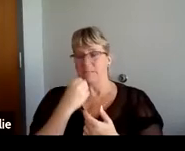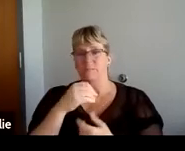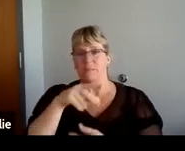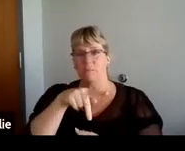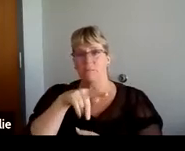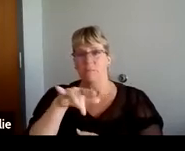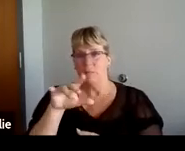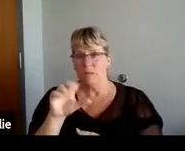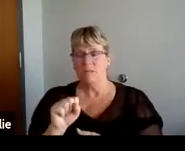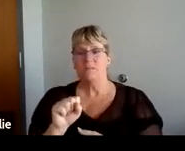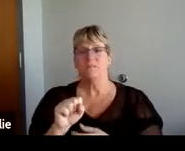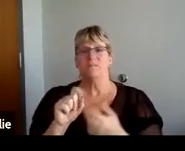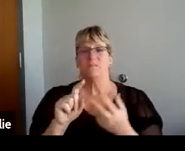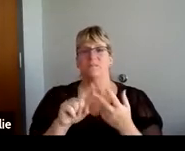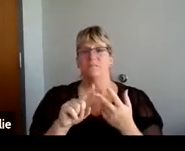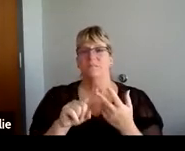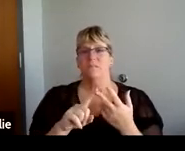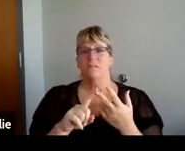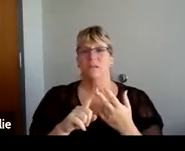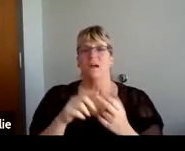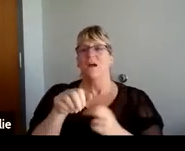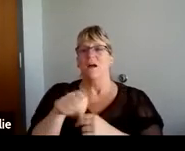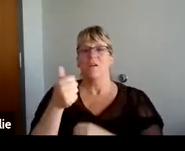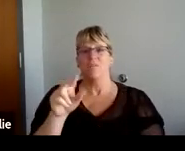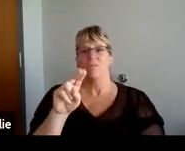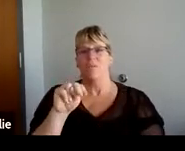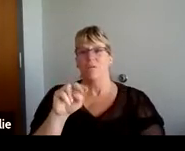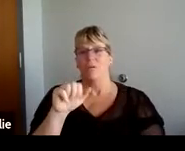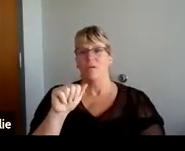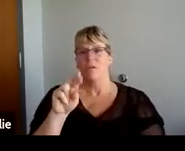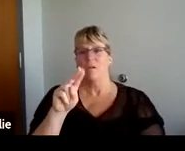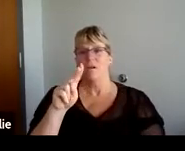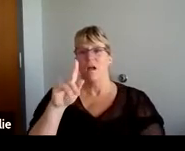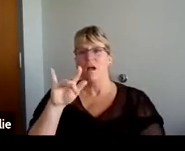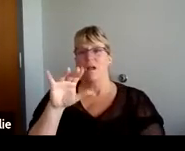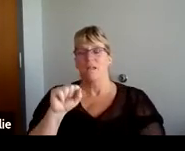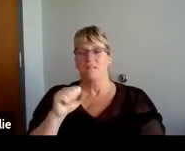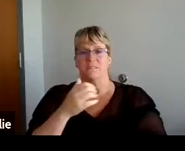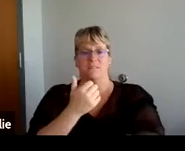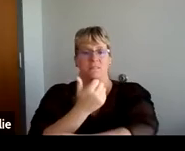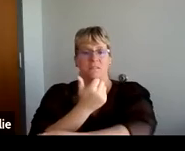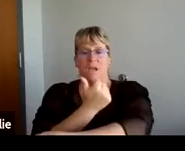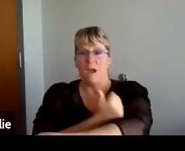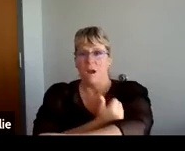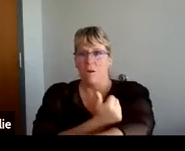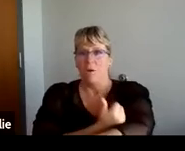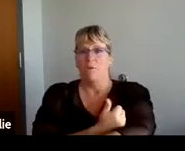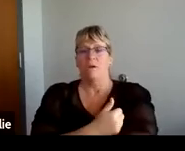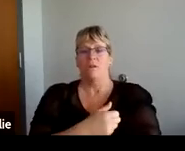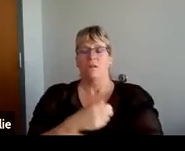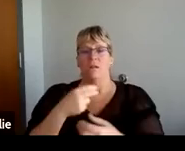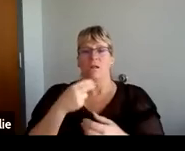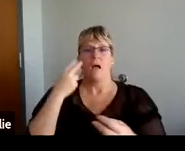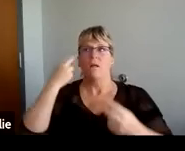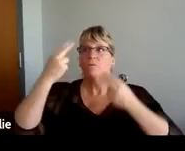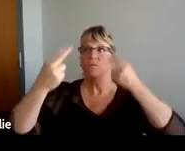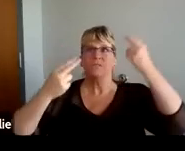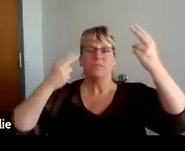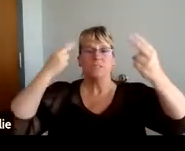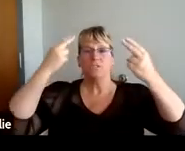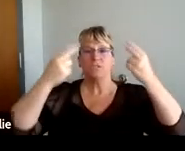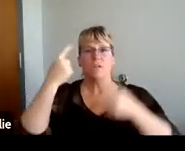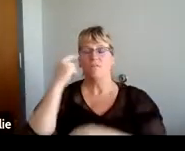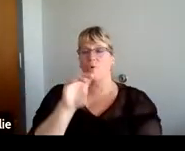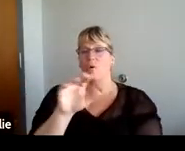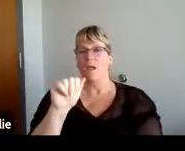our some of our other narcotics, heroin, hallucinogens, stimulants like the psychostimulants used to treat